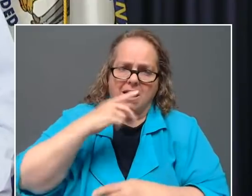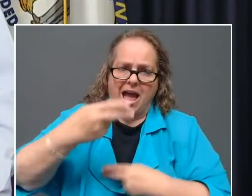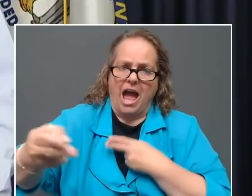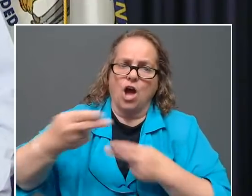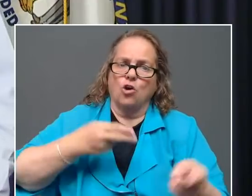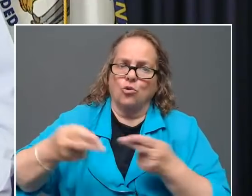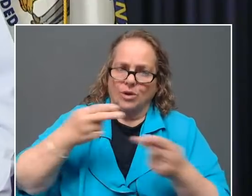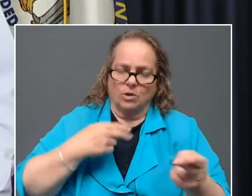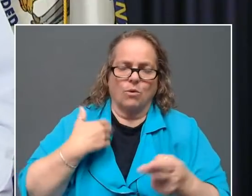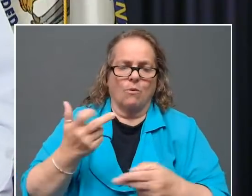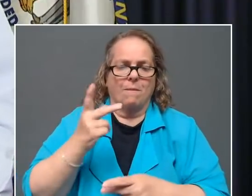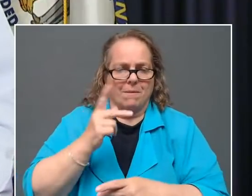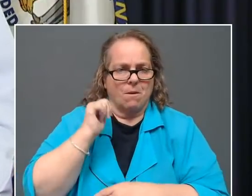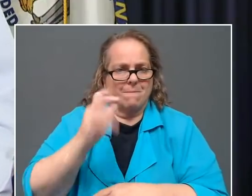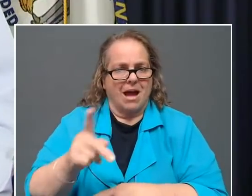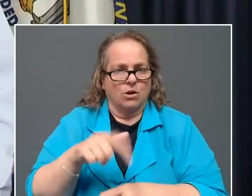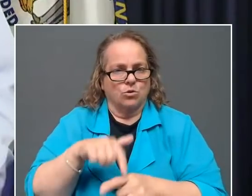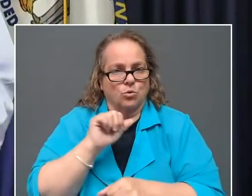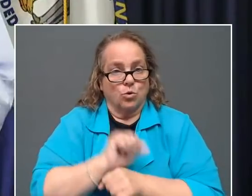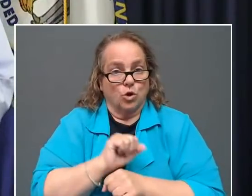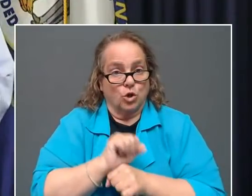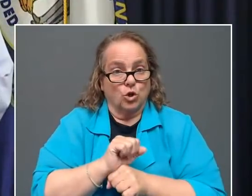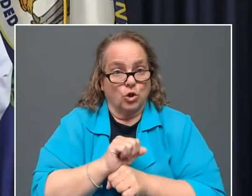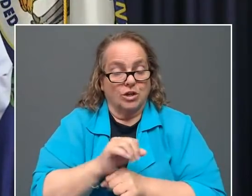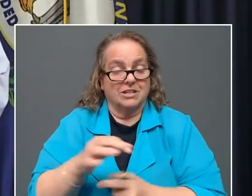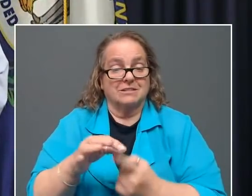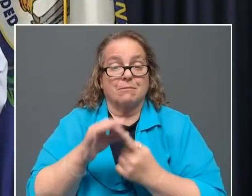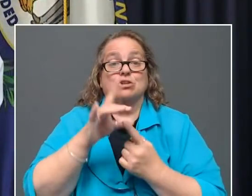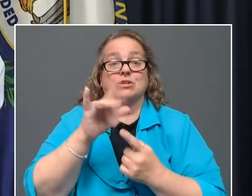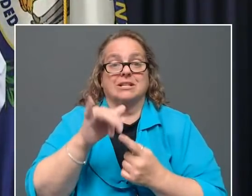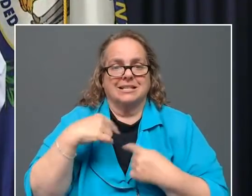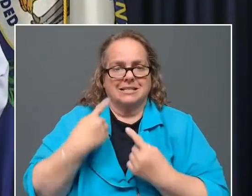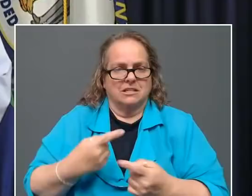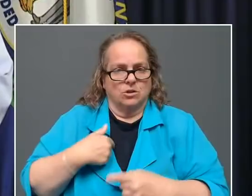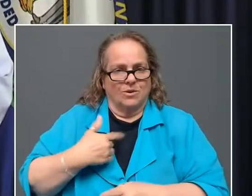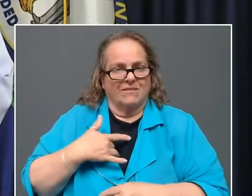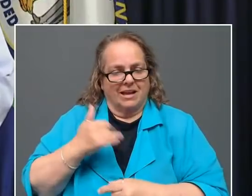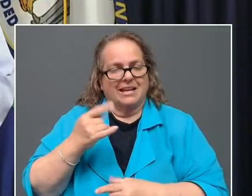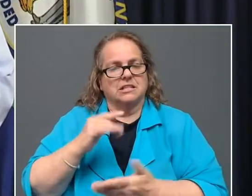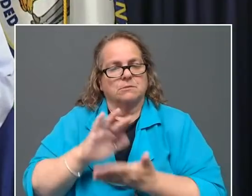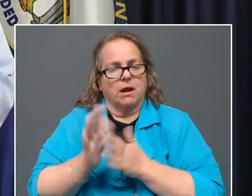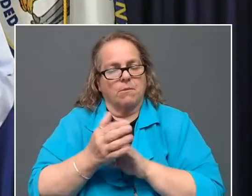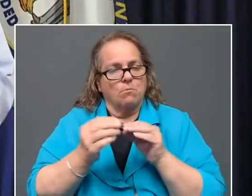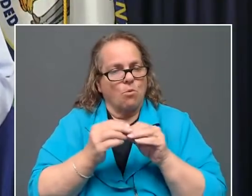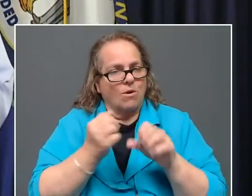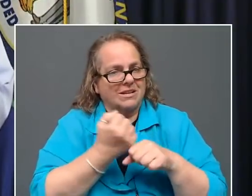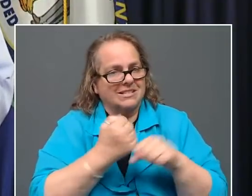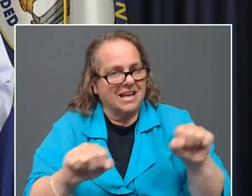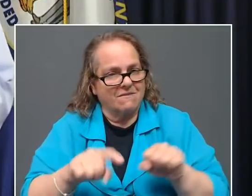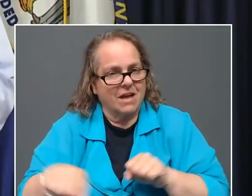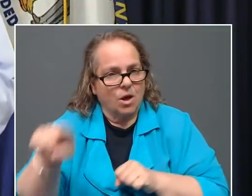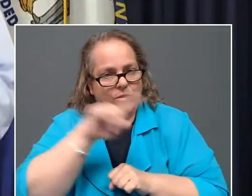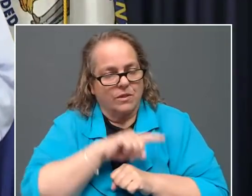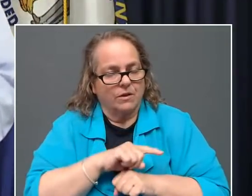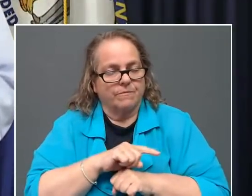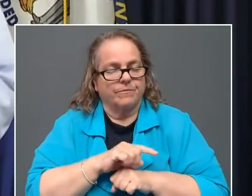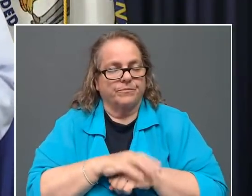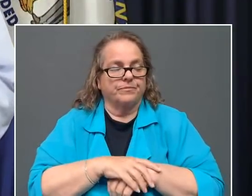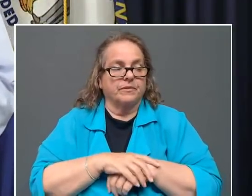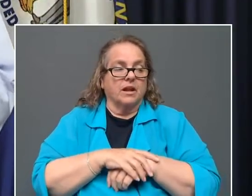work, especially since we believe it's getting safer and safer. Obviously, the level of